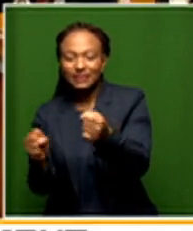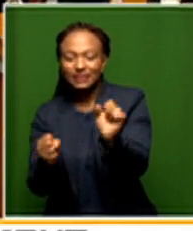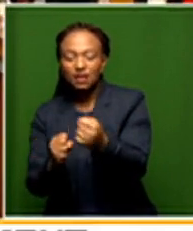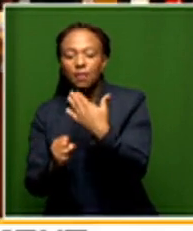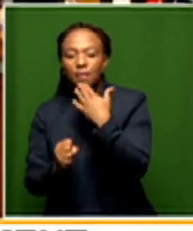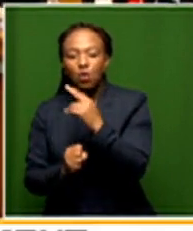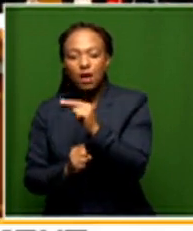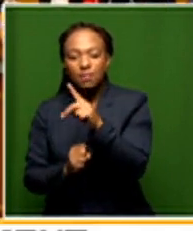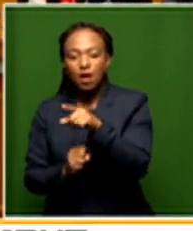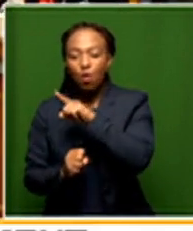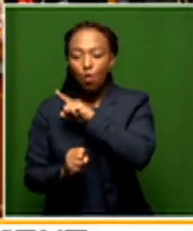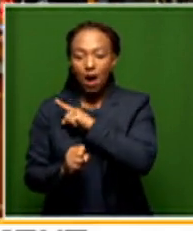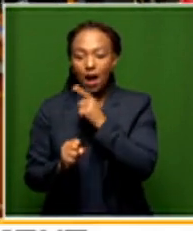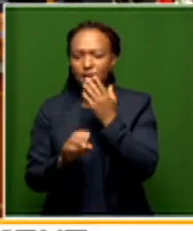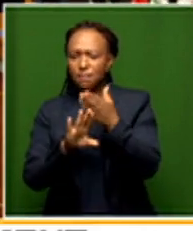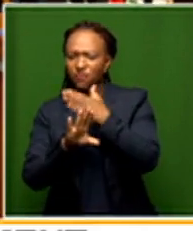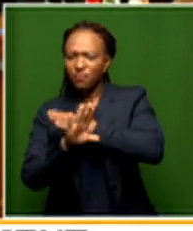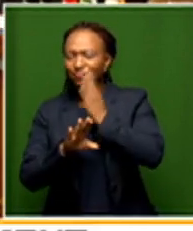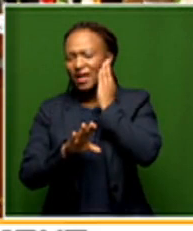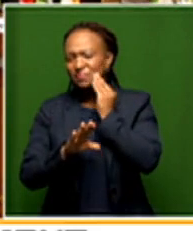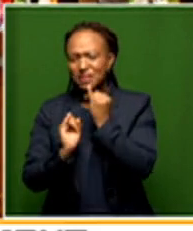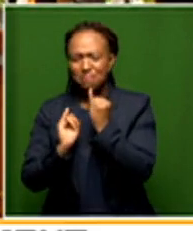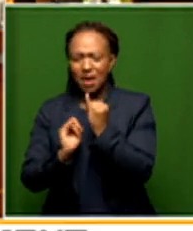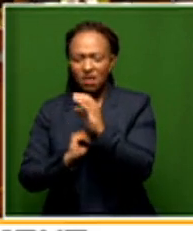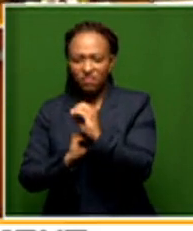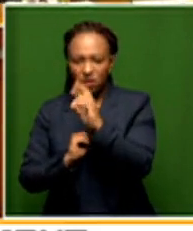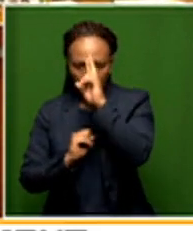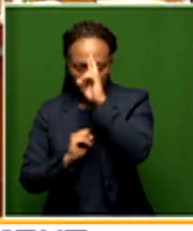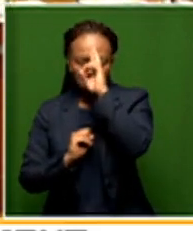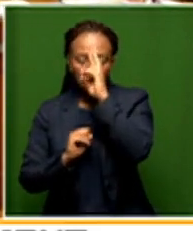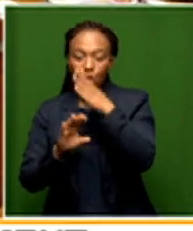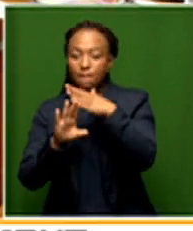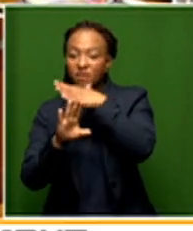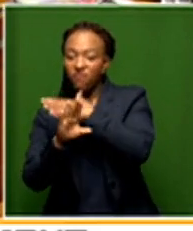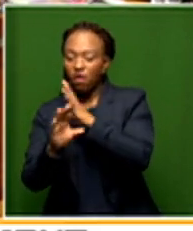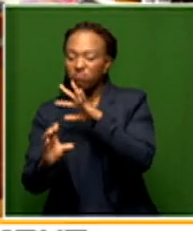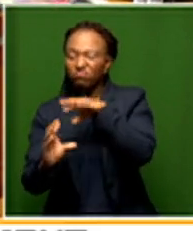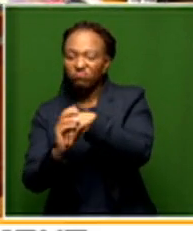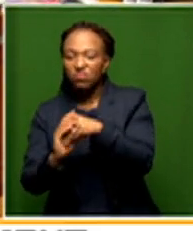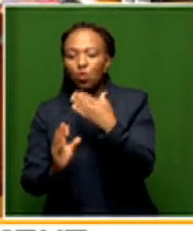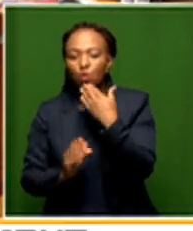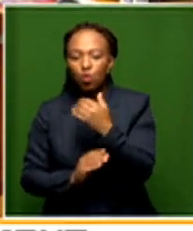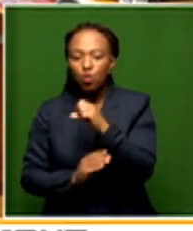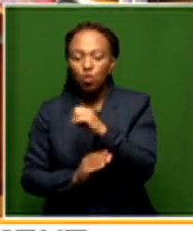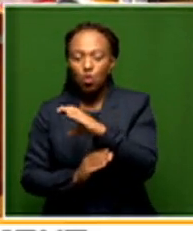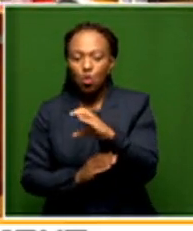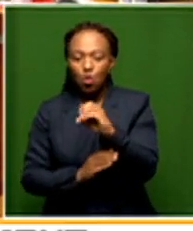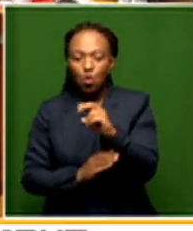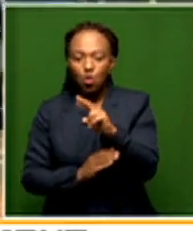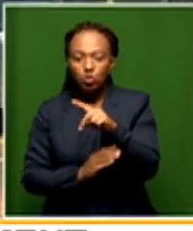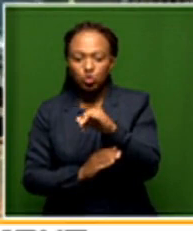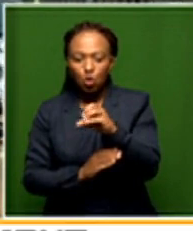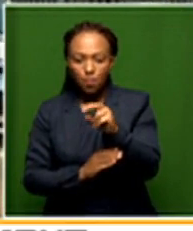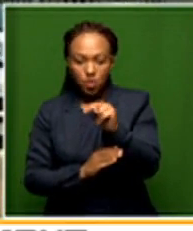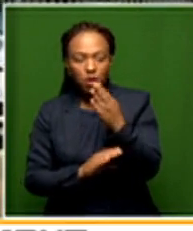because of the bad experience that is remembered by those who were scorpions and are no longer scorpions.